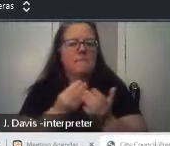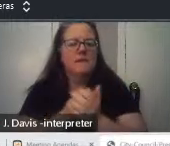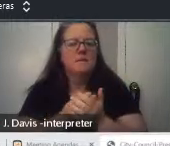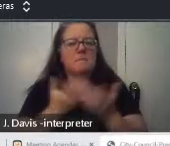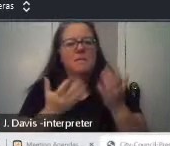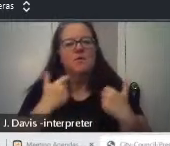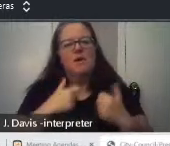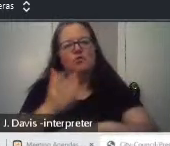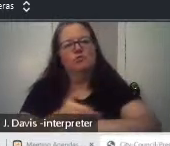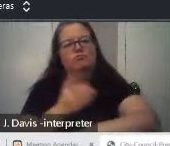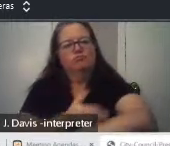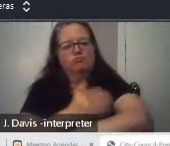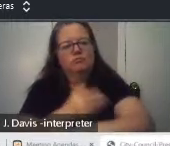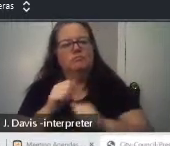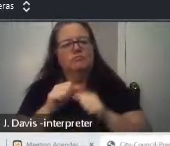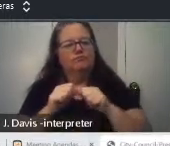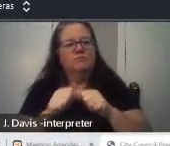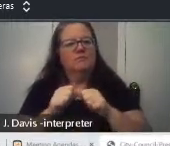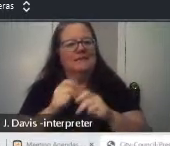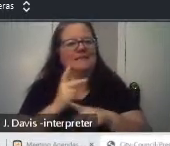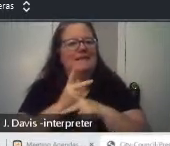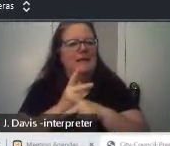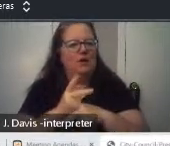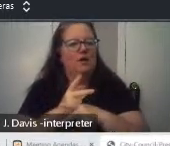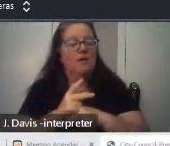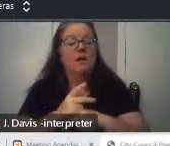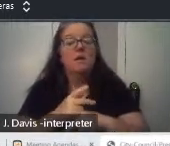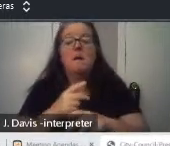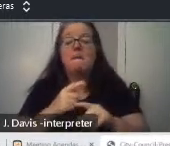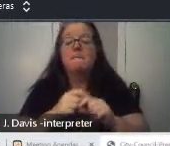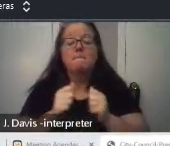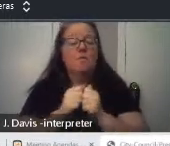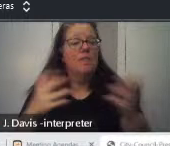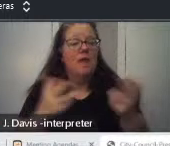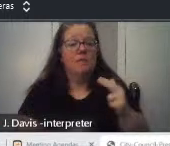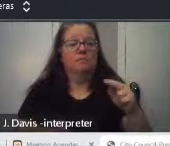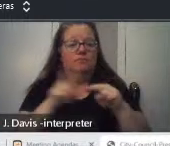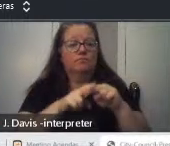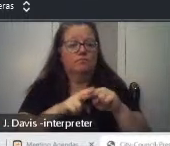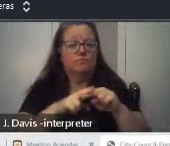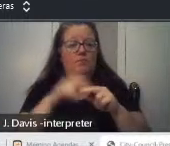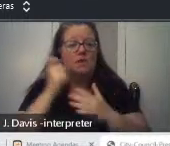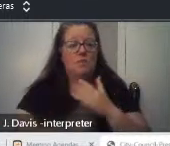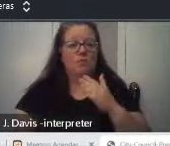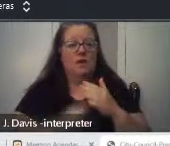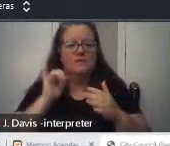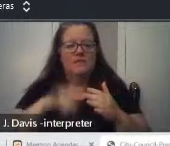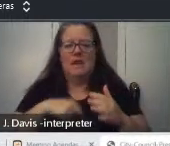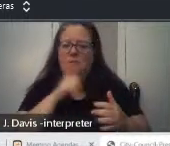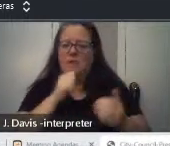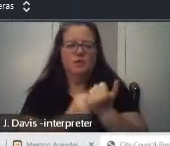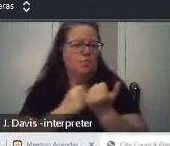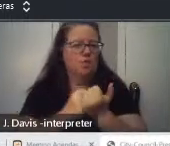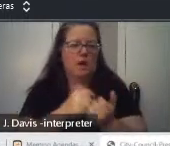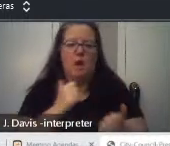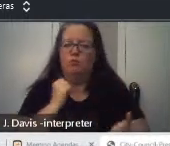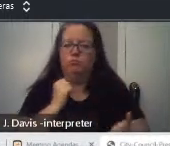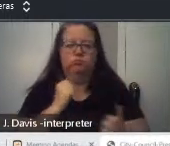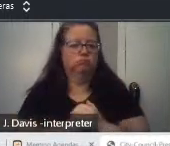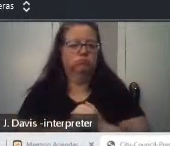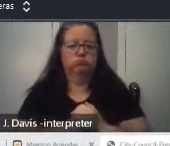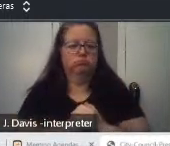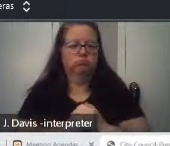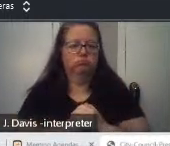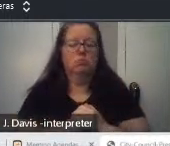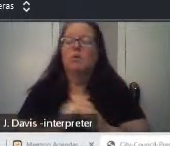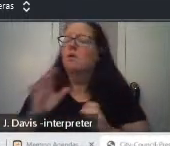but unless there is an increase in the offer price of this group, I'm not going to be in support of it. Thank you, Mr. Chairman. All right, quick question for you. So